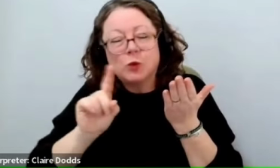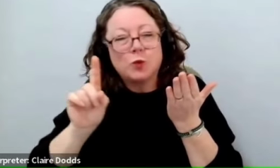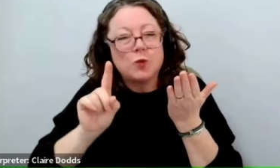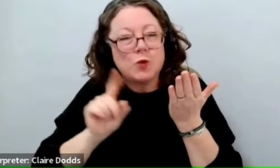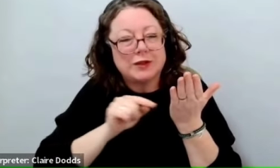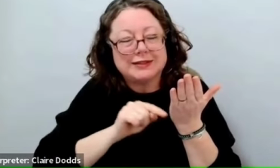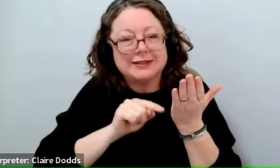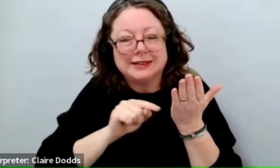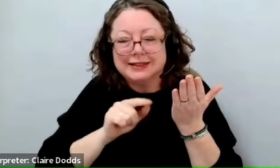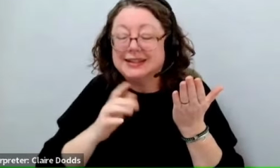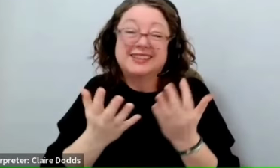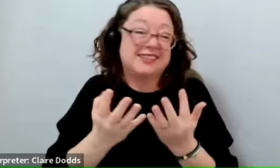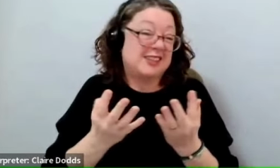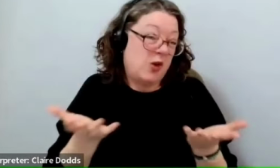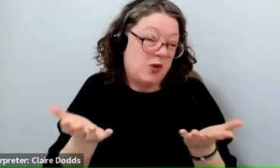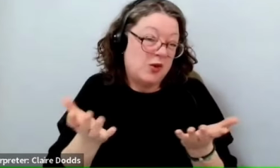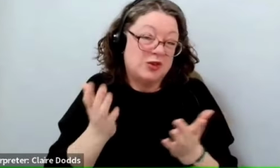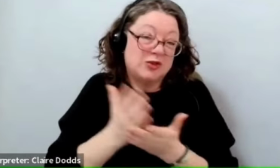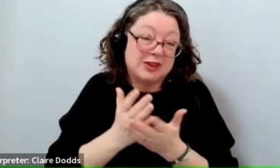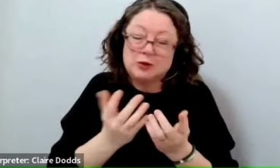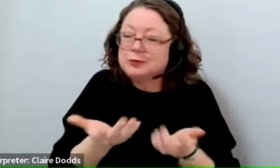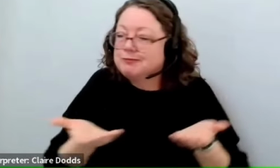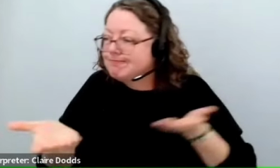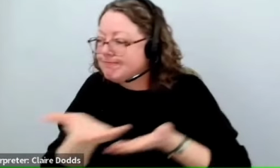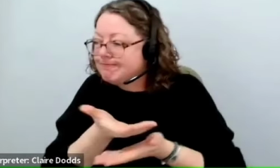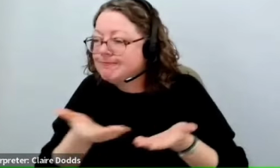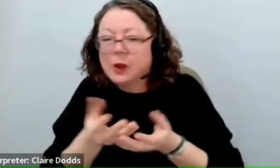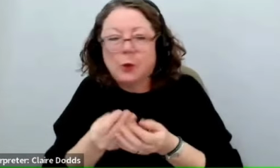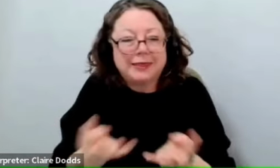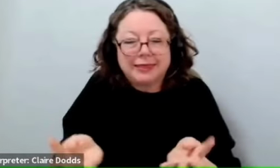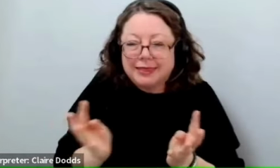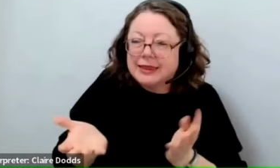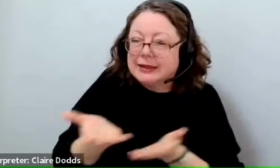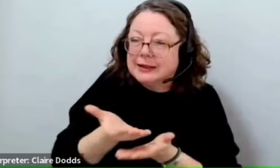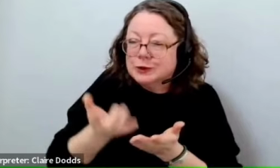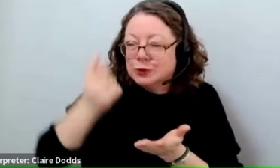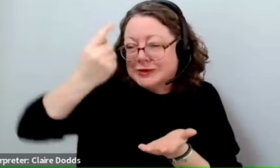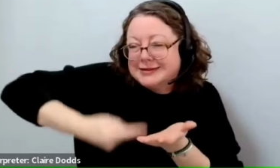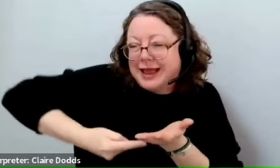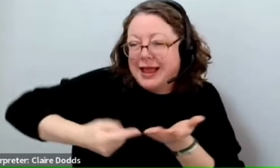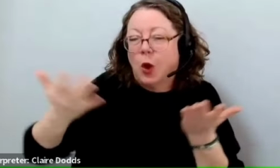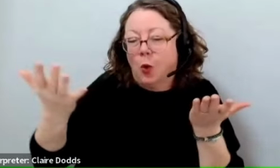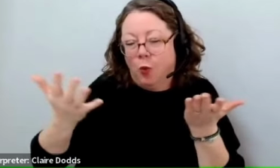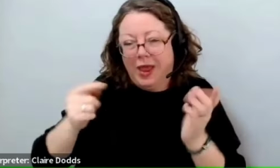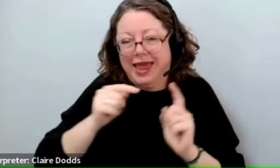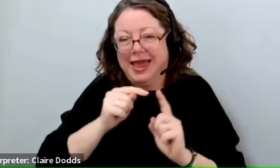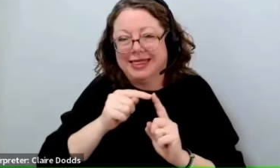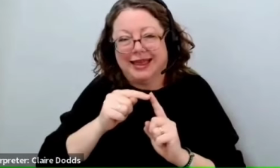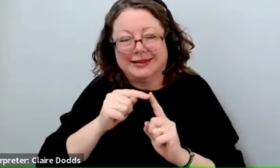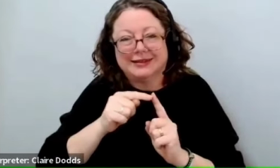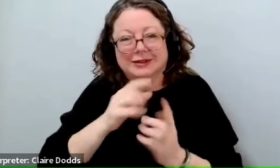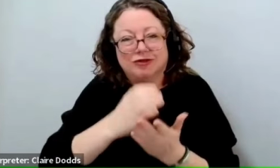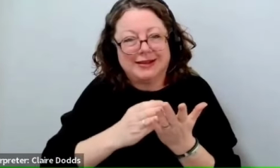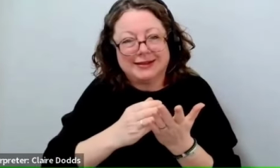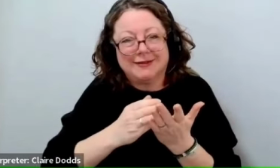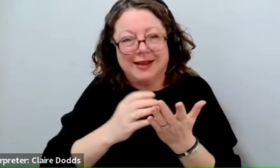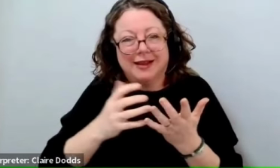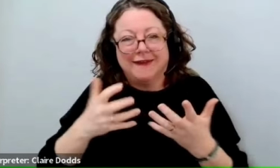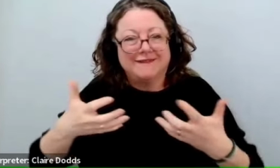joint judgment, as it were, with the people around the table as to where that sits within the rating. And I